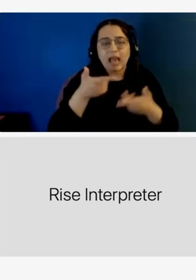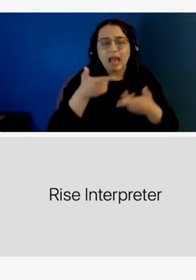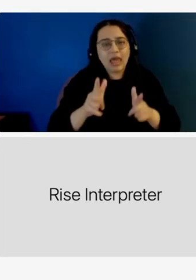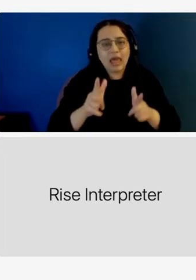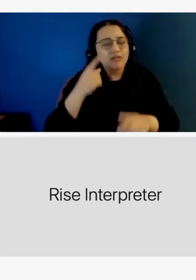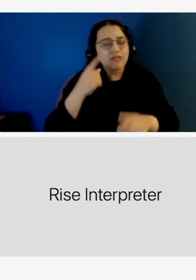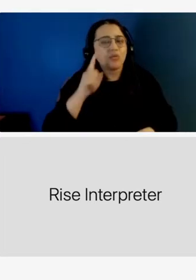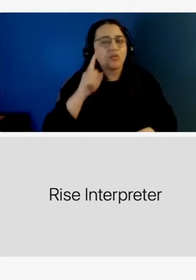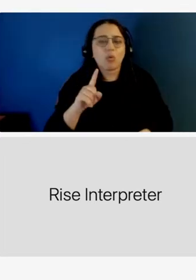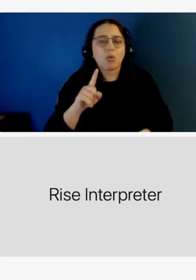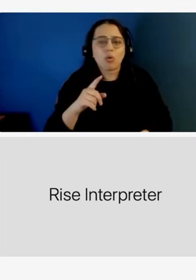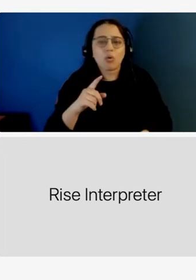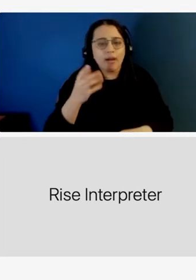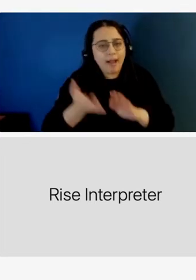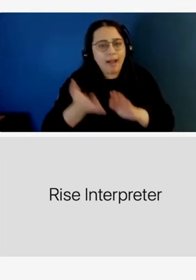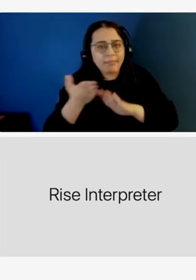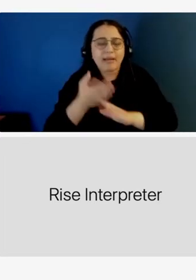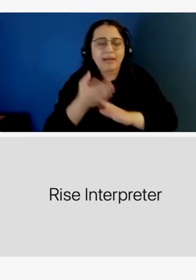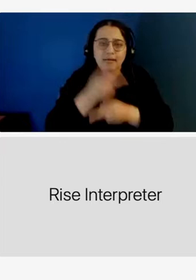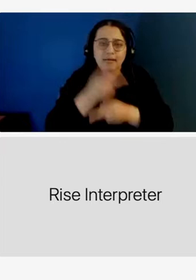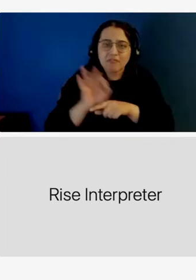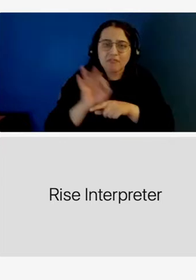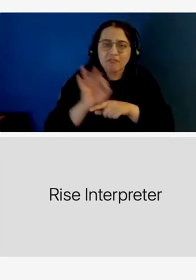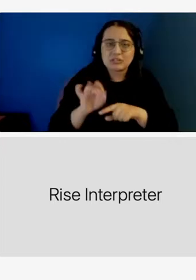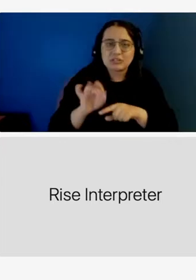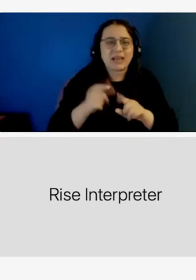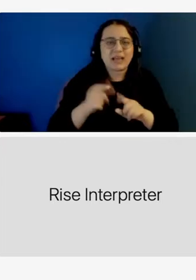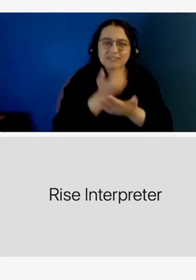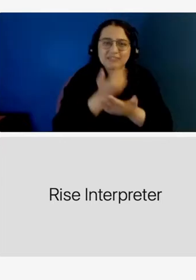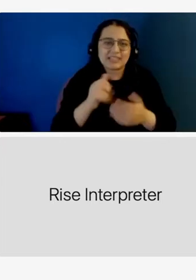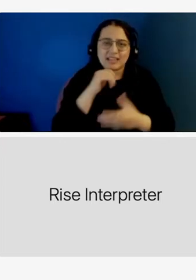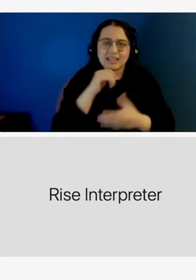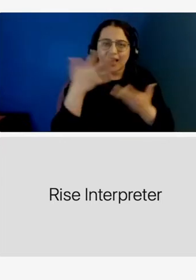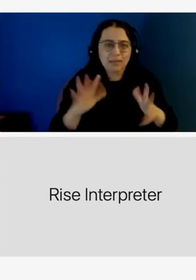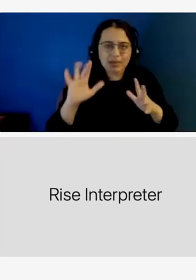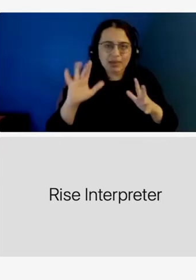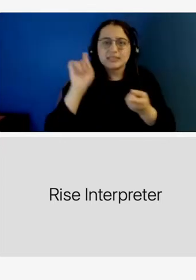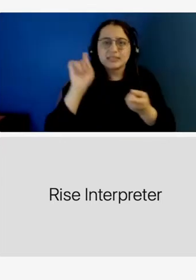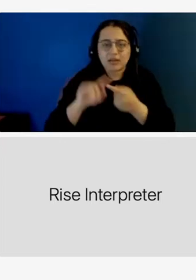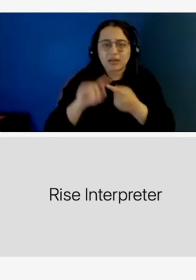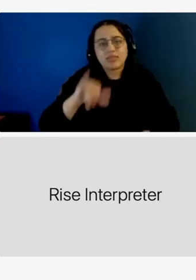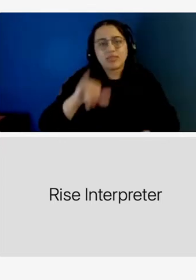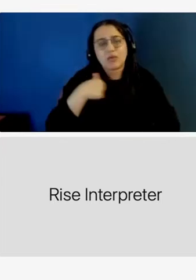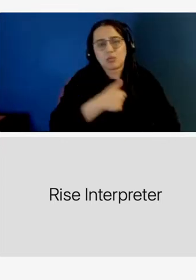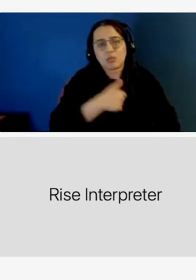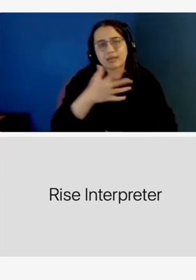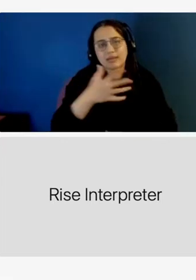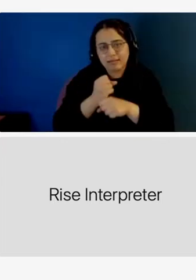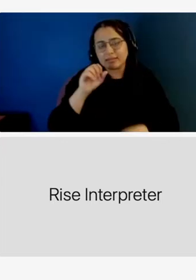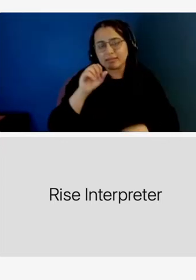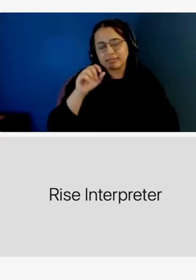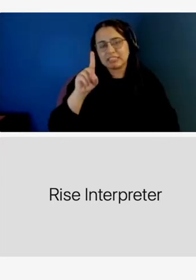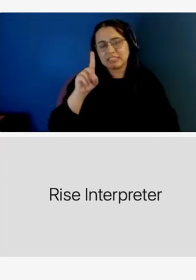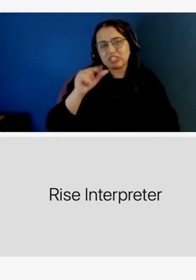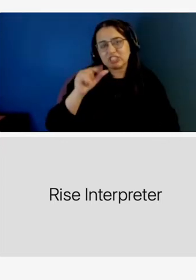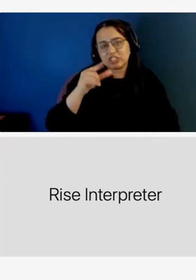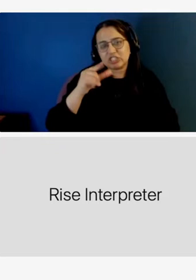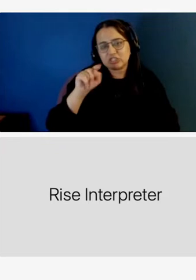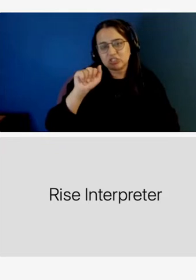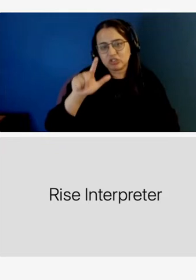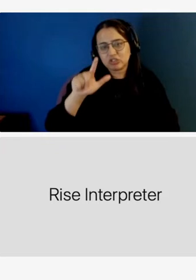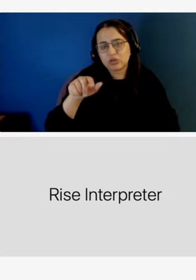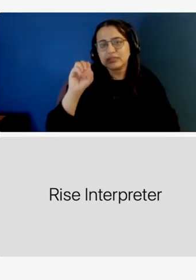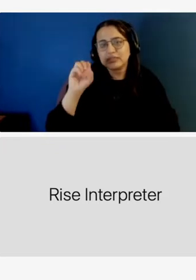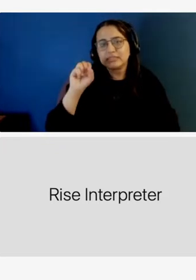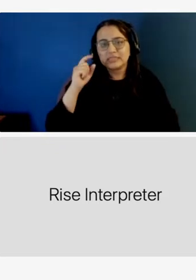But everything is not complete until we get the digital sound card. So that's really the main thing that's remaining. So we'll continue to keep the